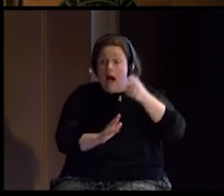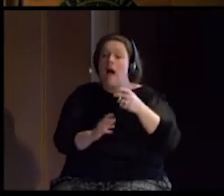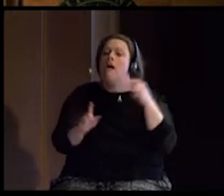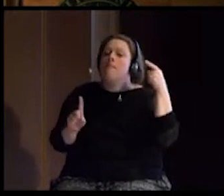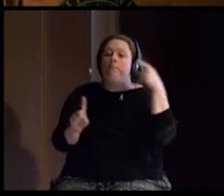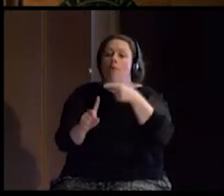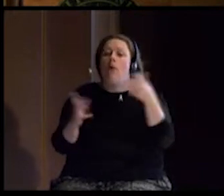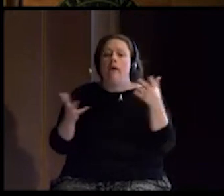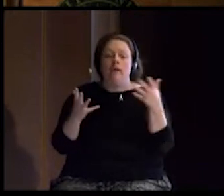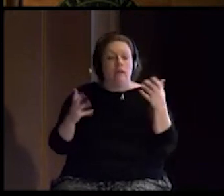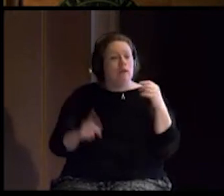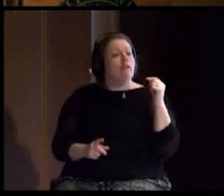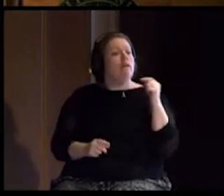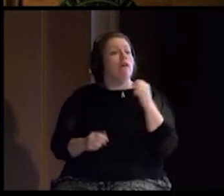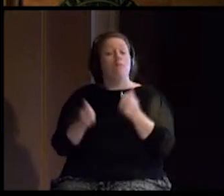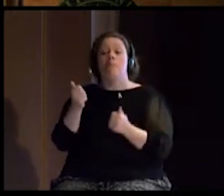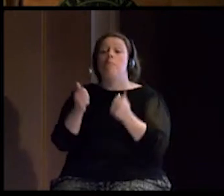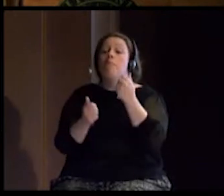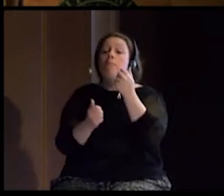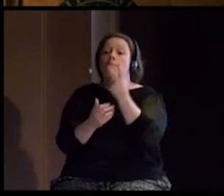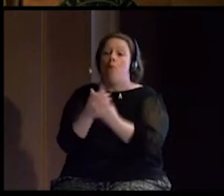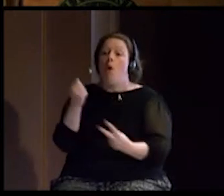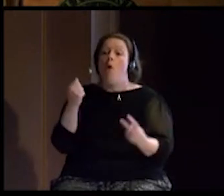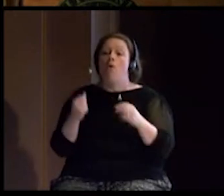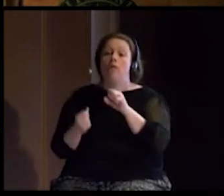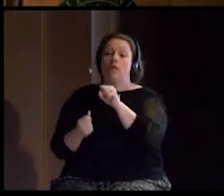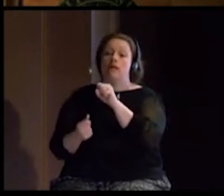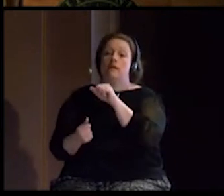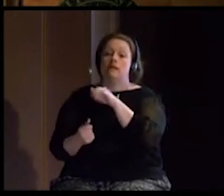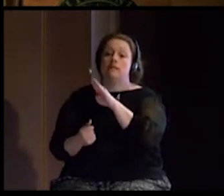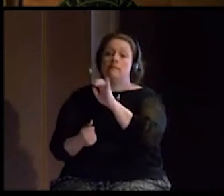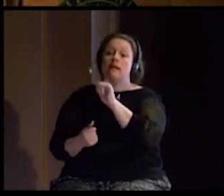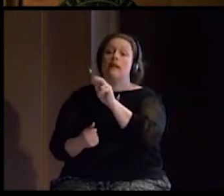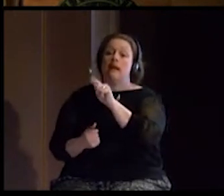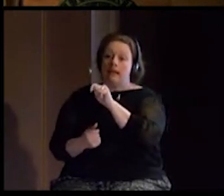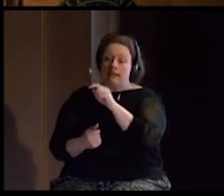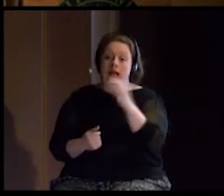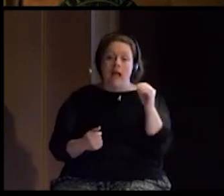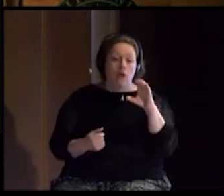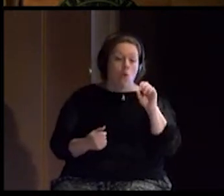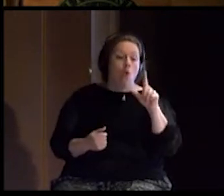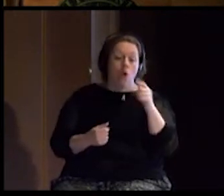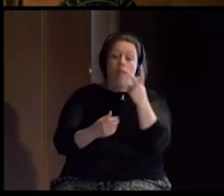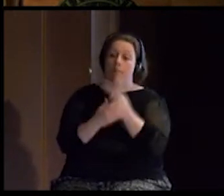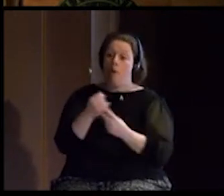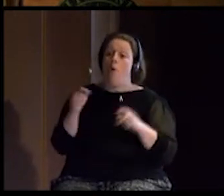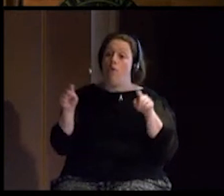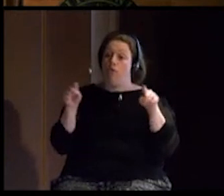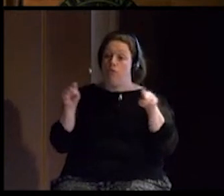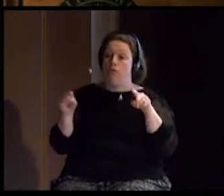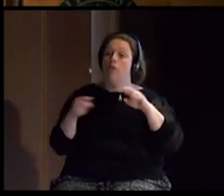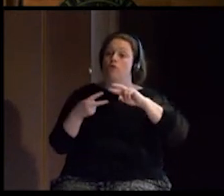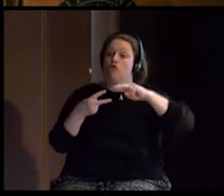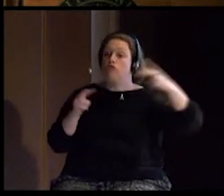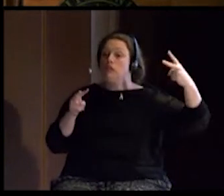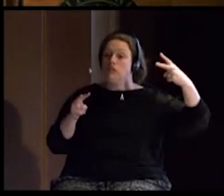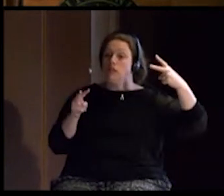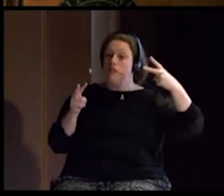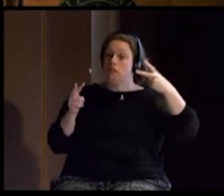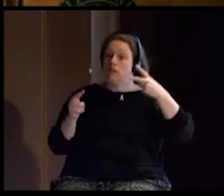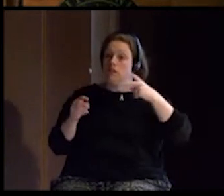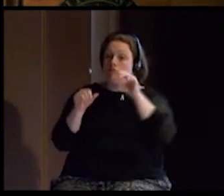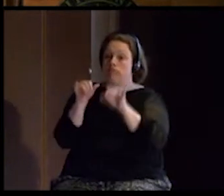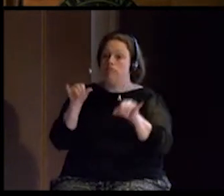is basically that both in the symbiont and in the coral itself, gene expression patterns